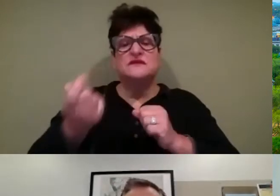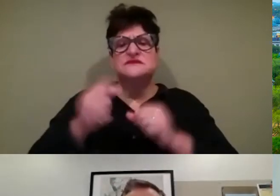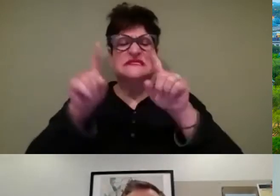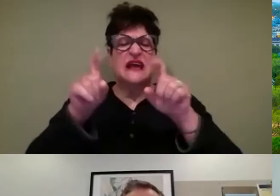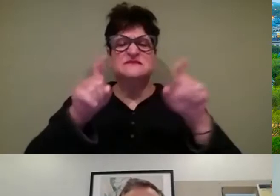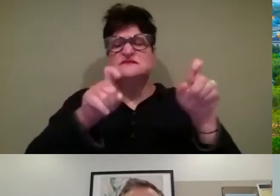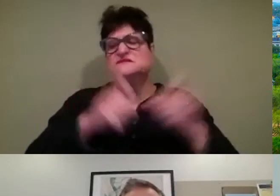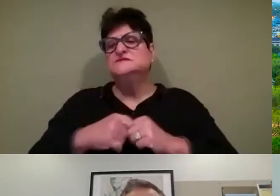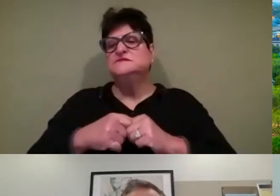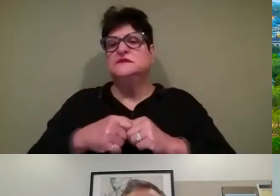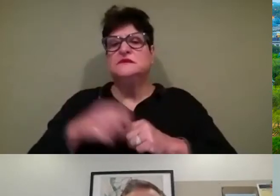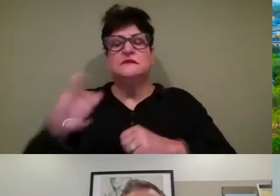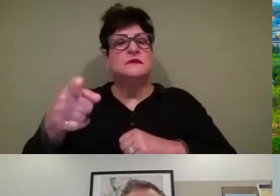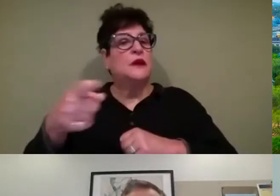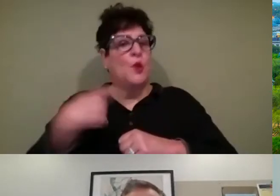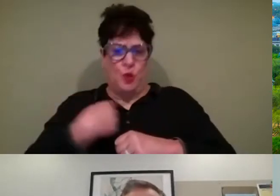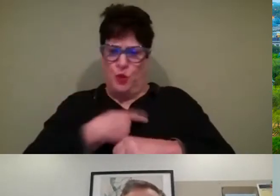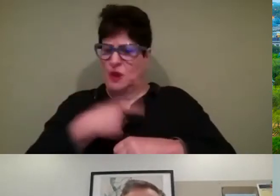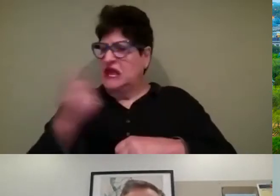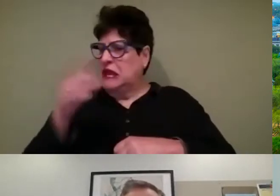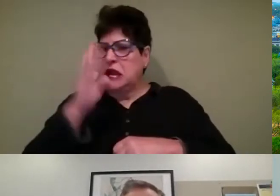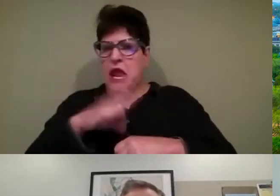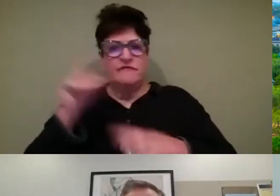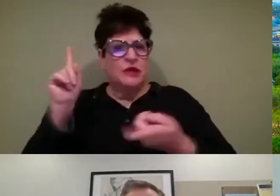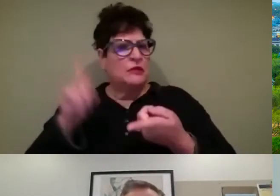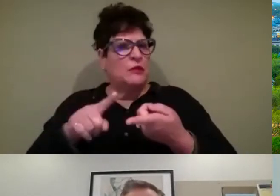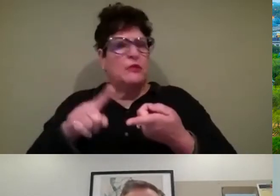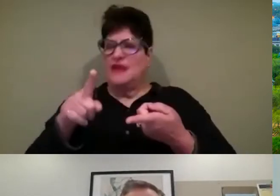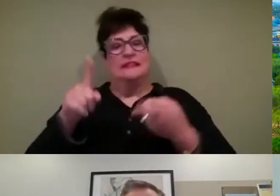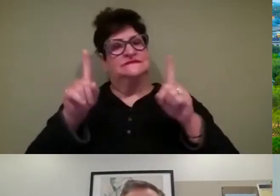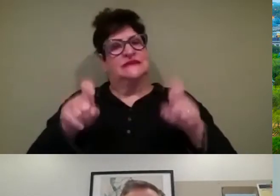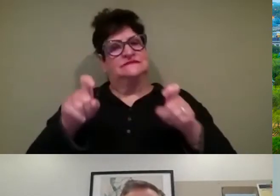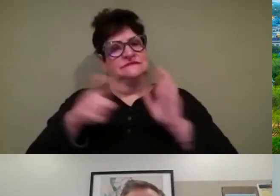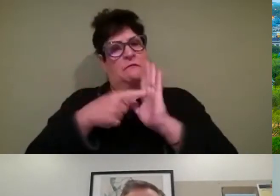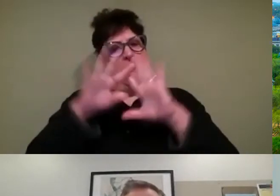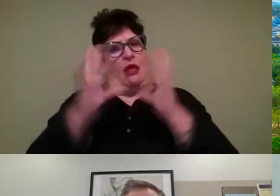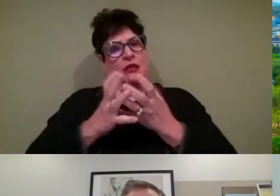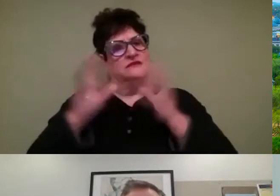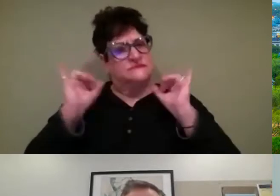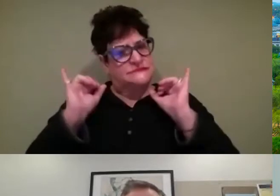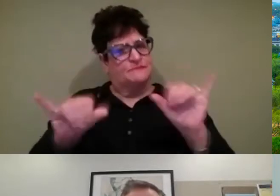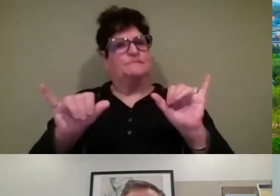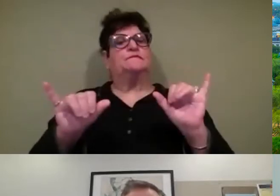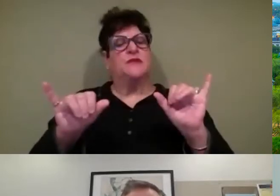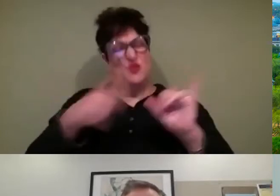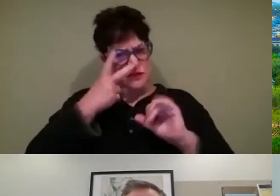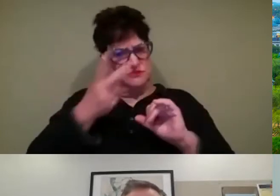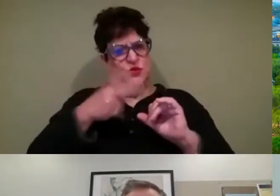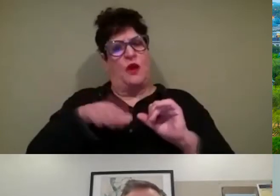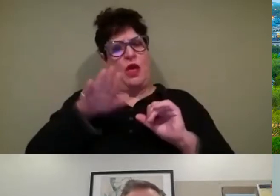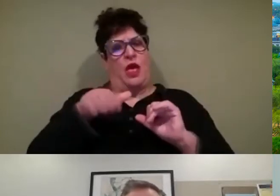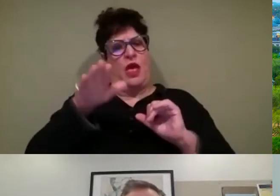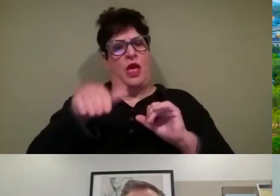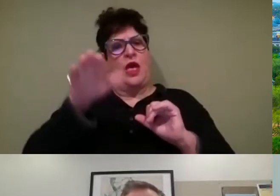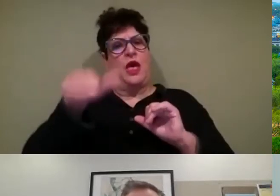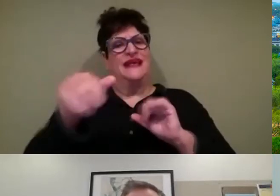we have never scaled down. We actually kept our testing model the same. We did see fluctuation in numbers and in the demand